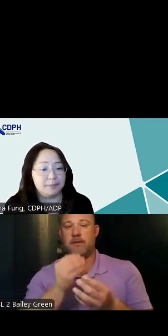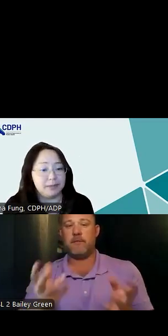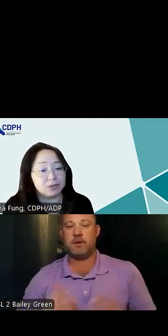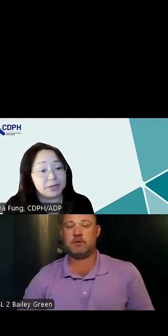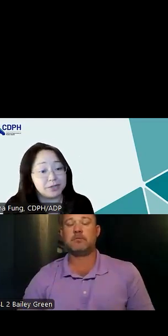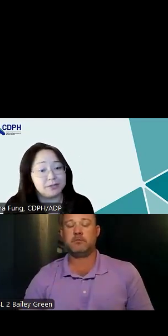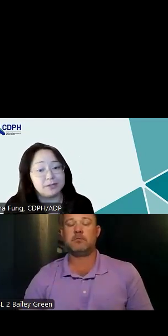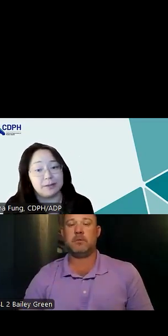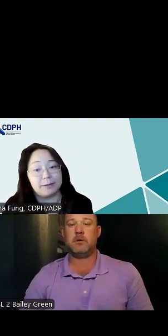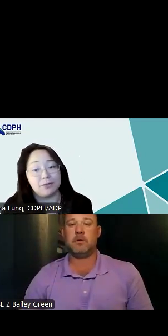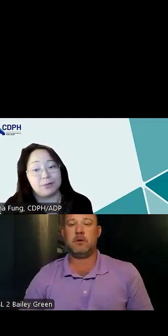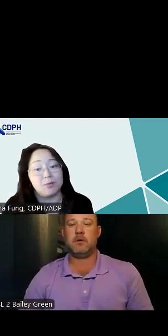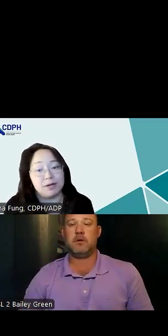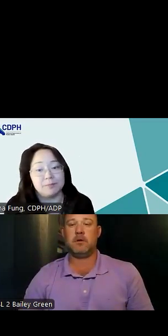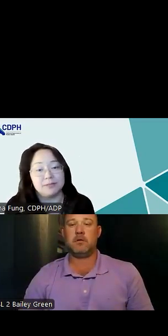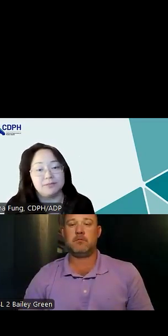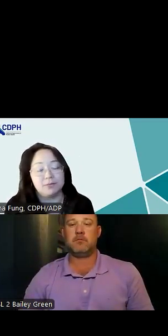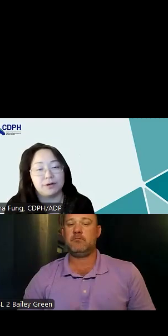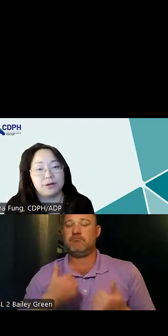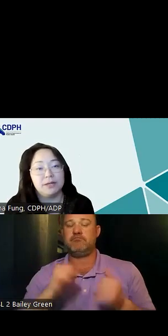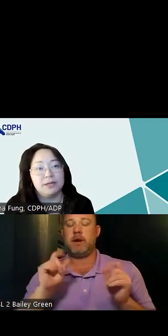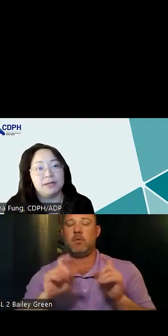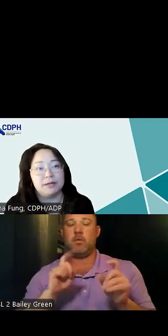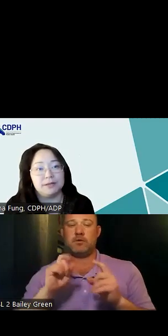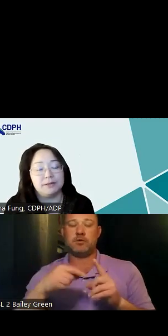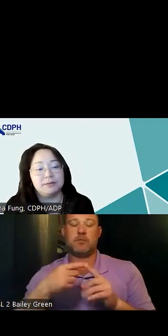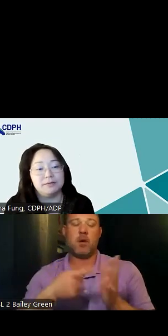if anybody has questions about the requirements for